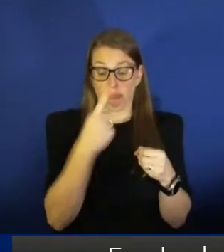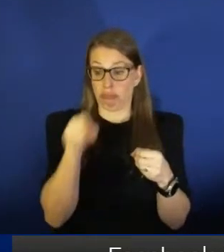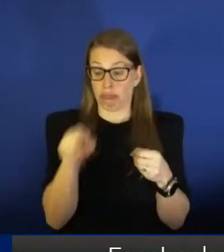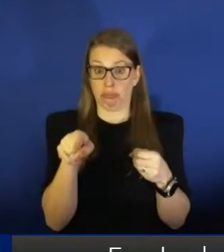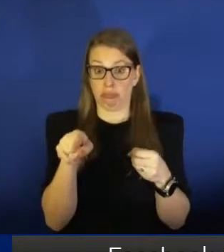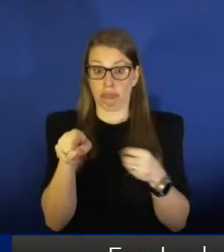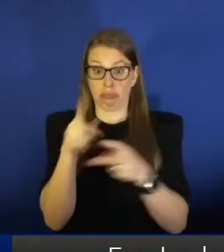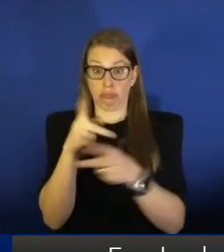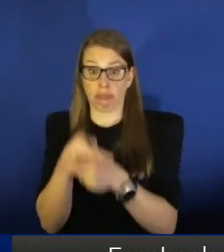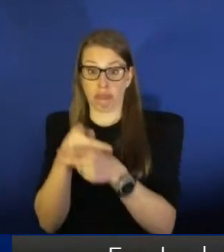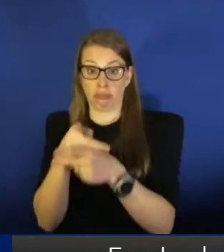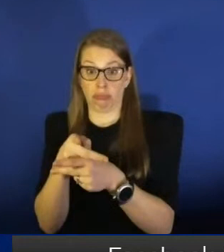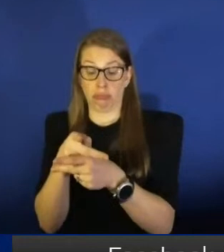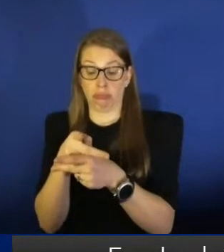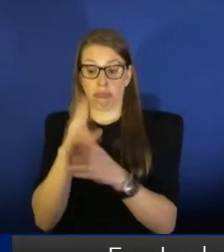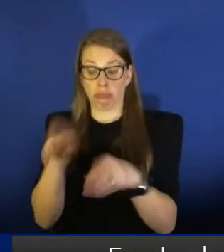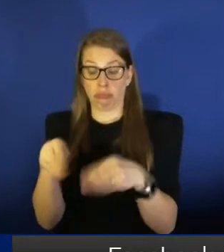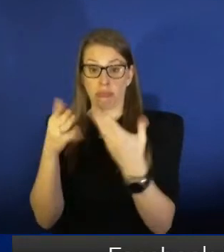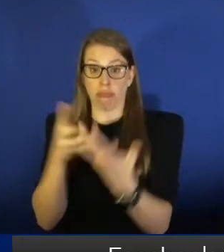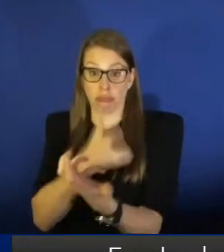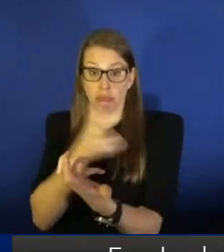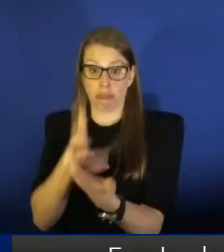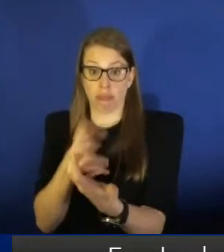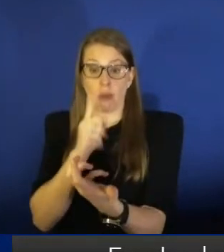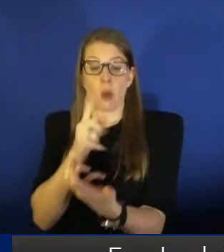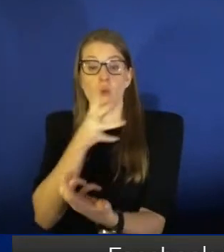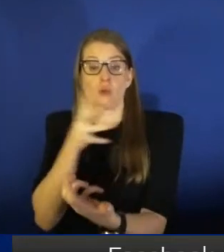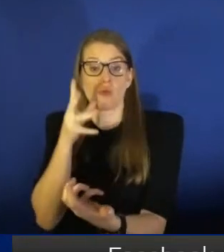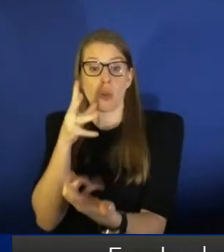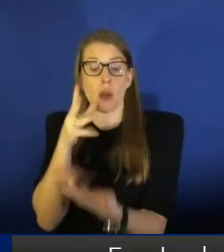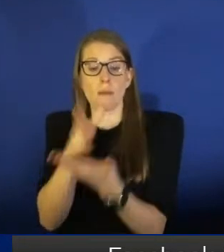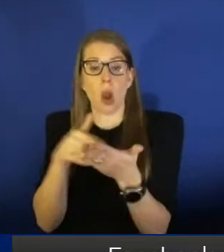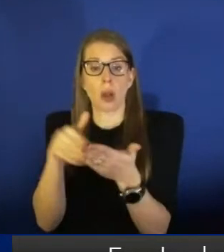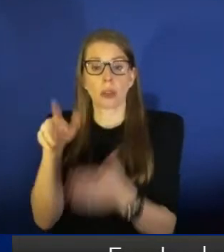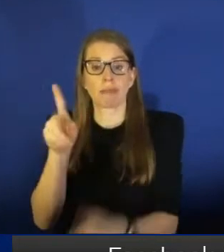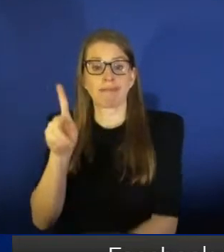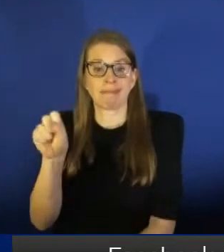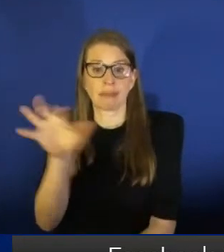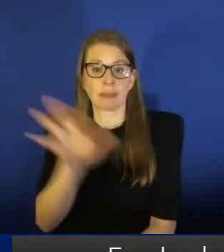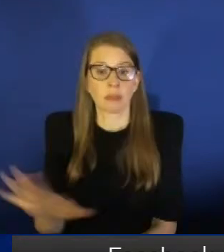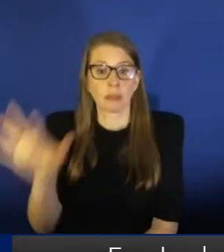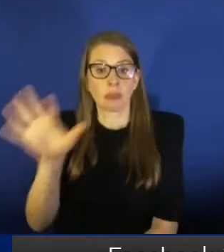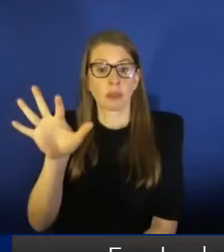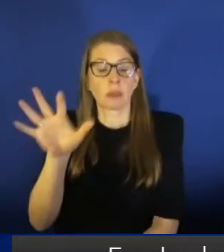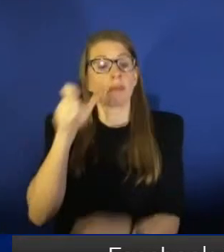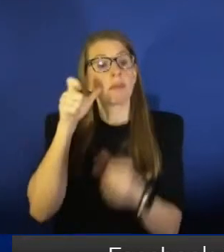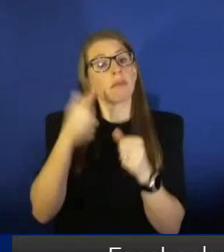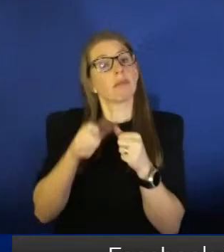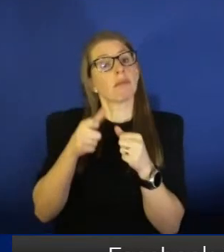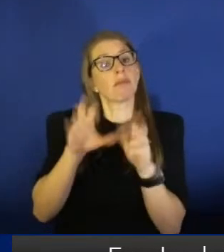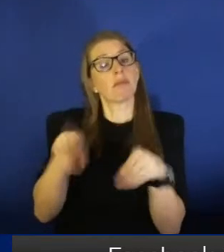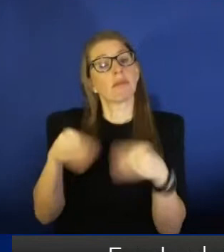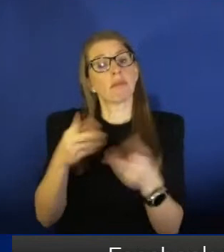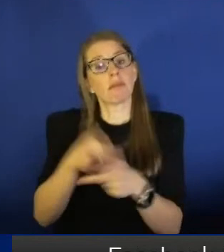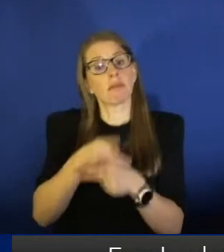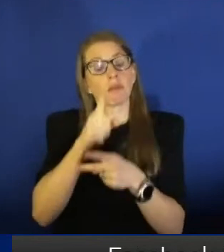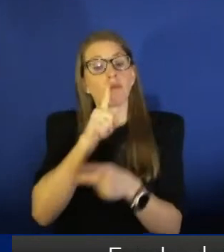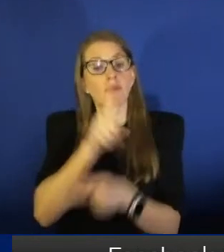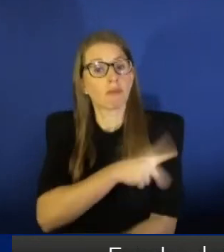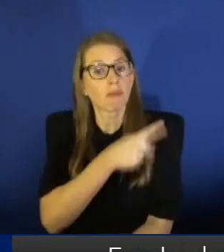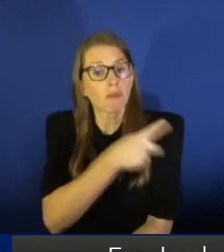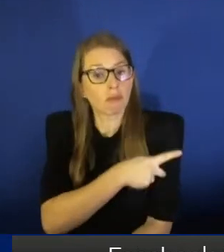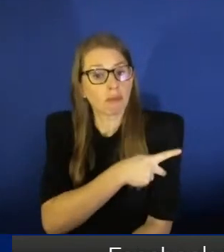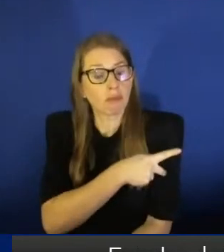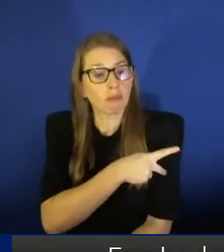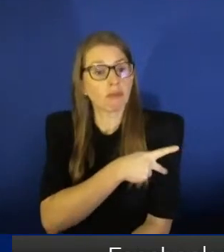and care delivery in rural parts of the state. We have to keep in mind that providing care for patients often require